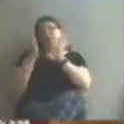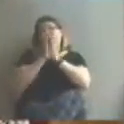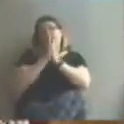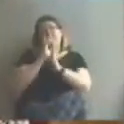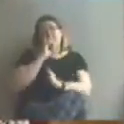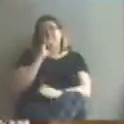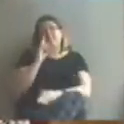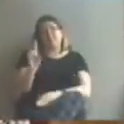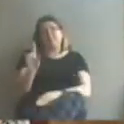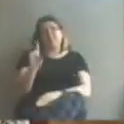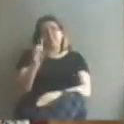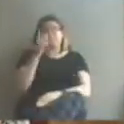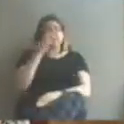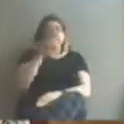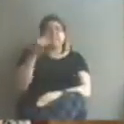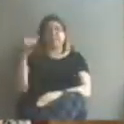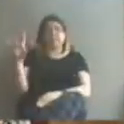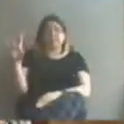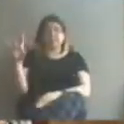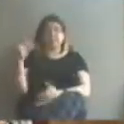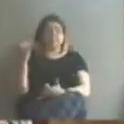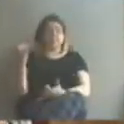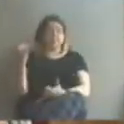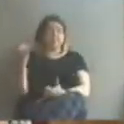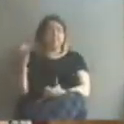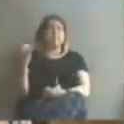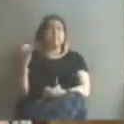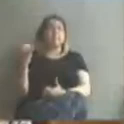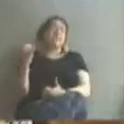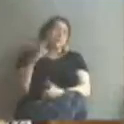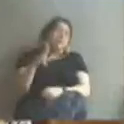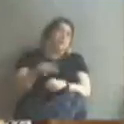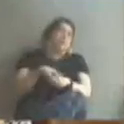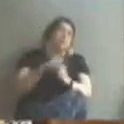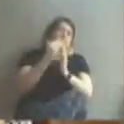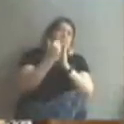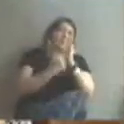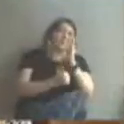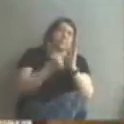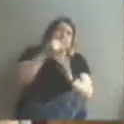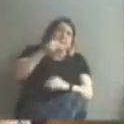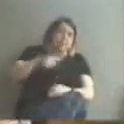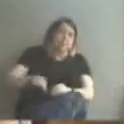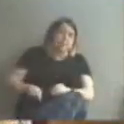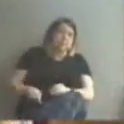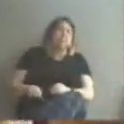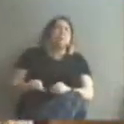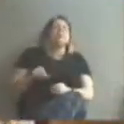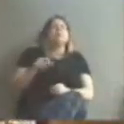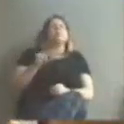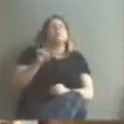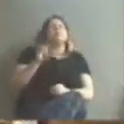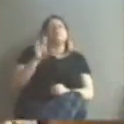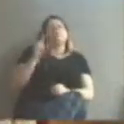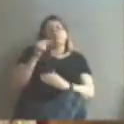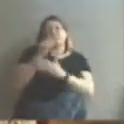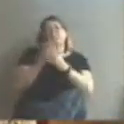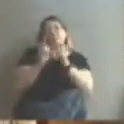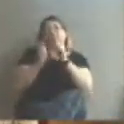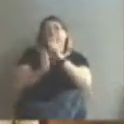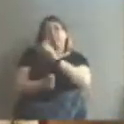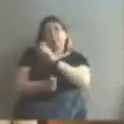for 17-18 at this point. Of course, there is a list of denials, but there are some